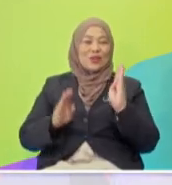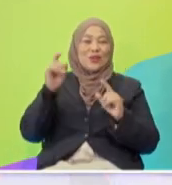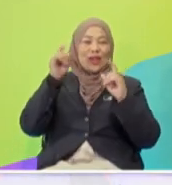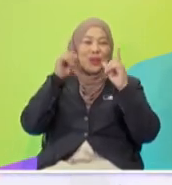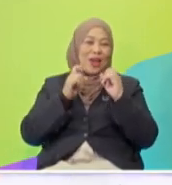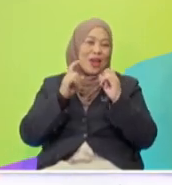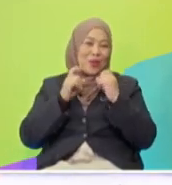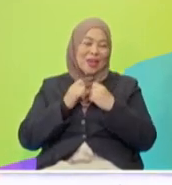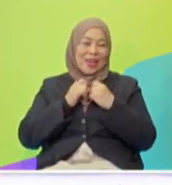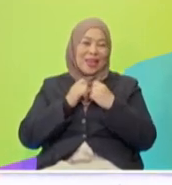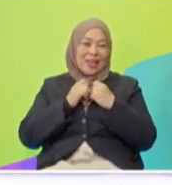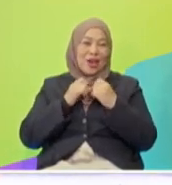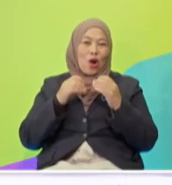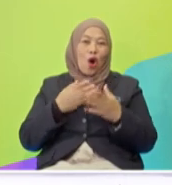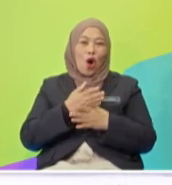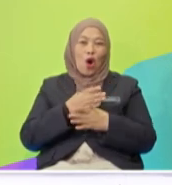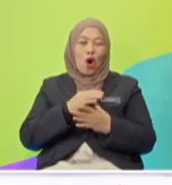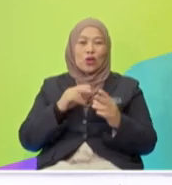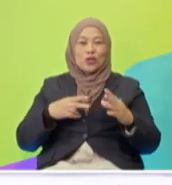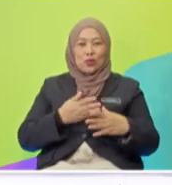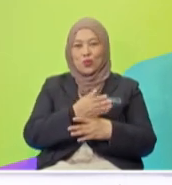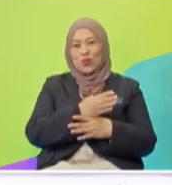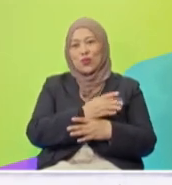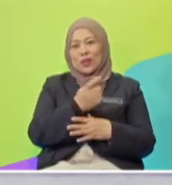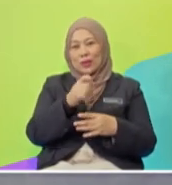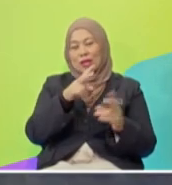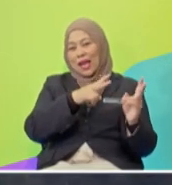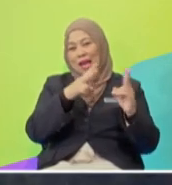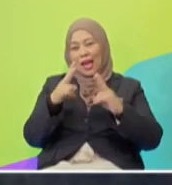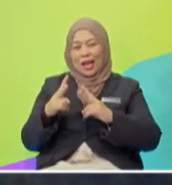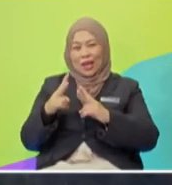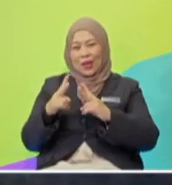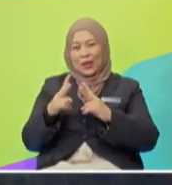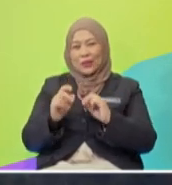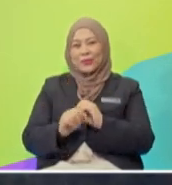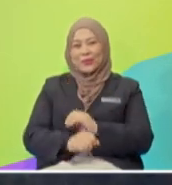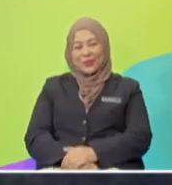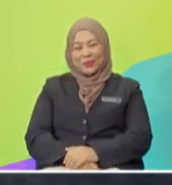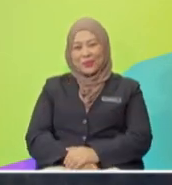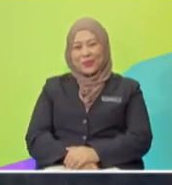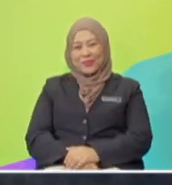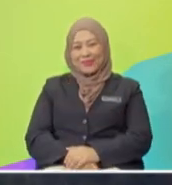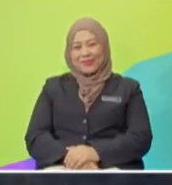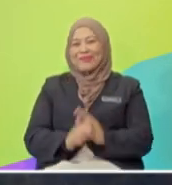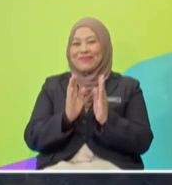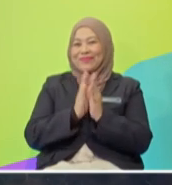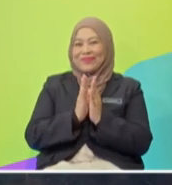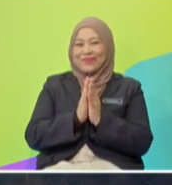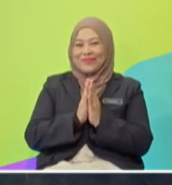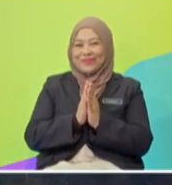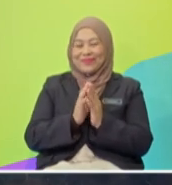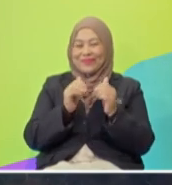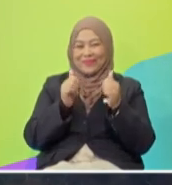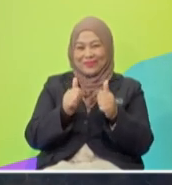Goes where all through the town. Yay!